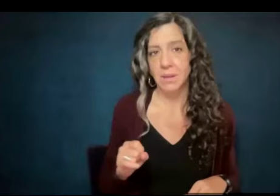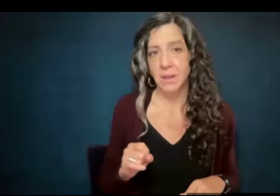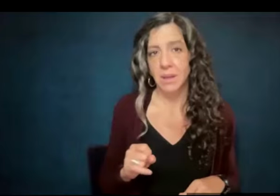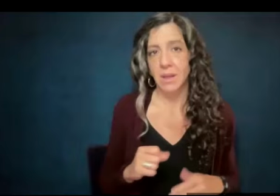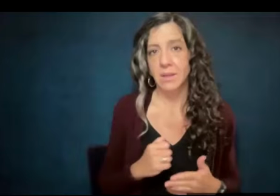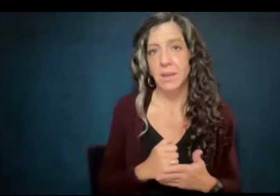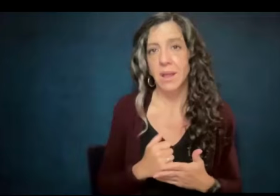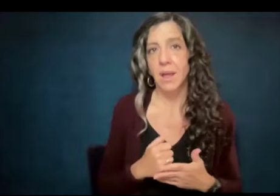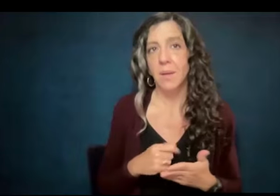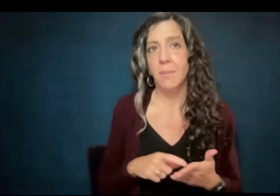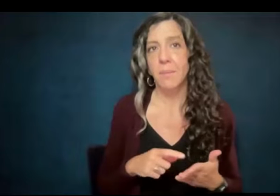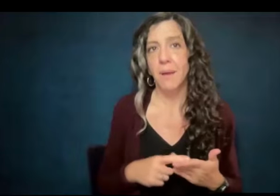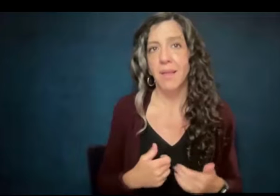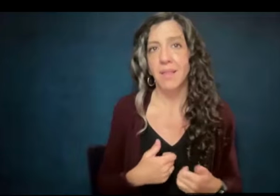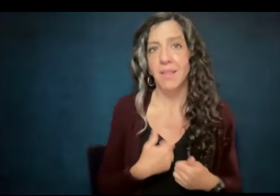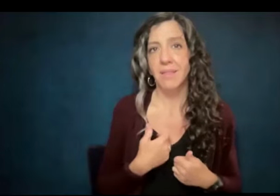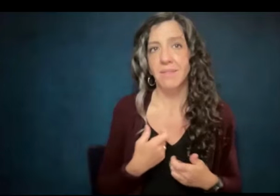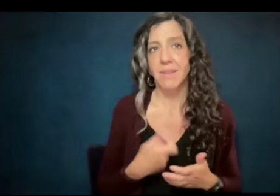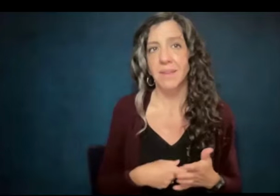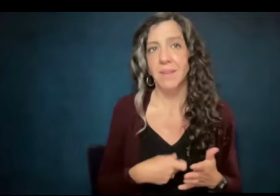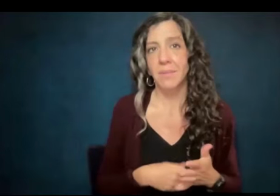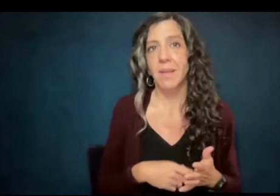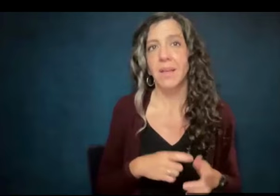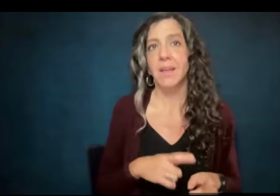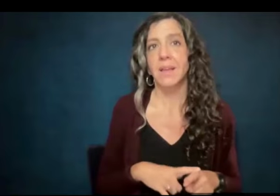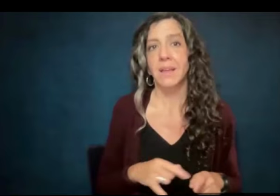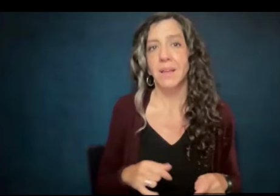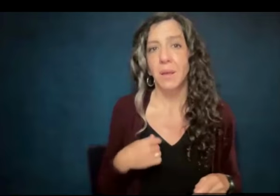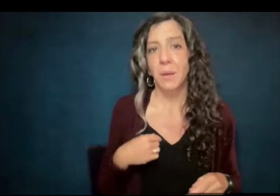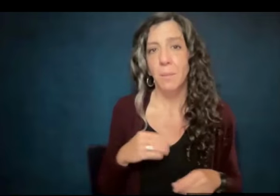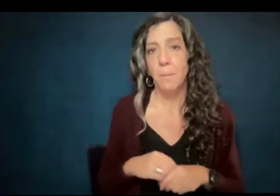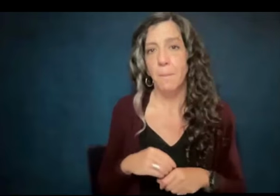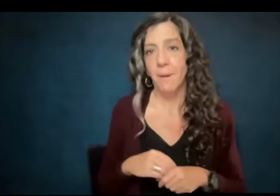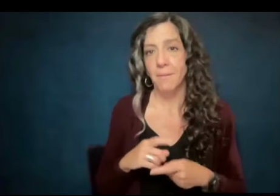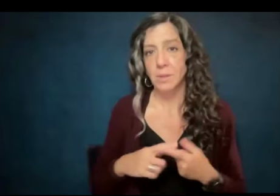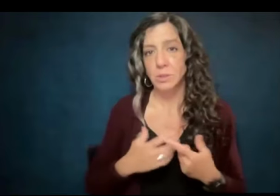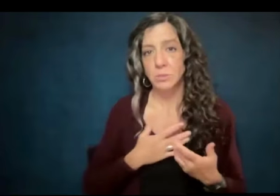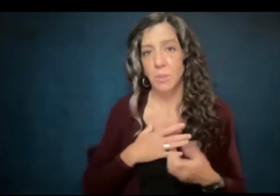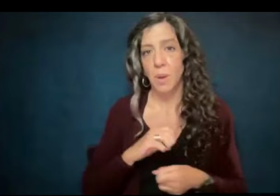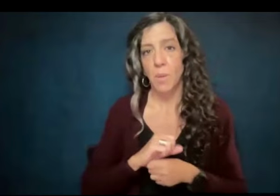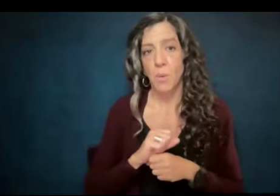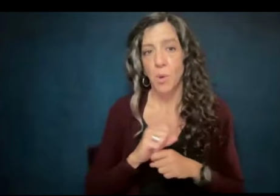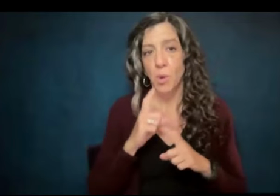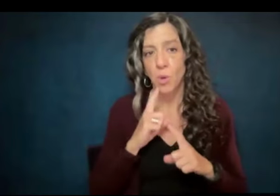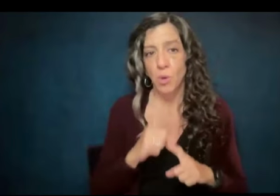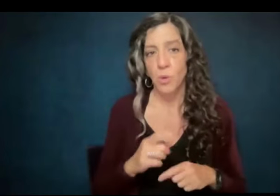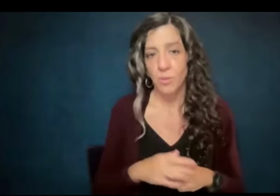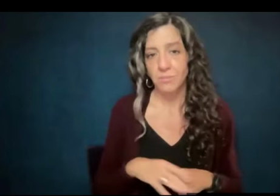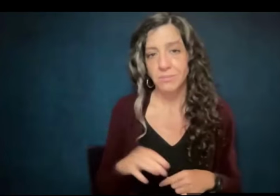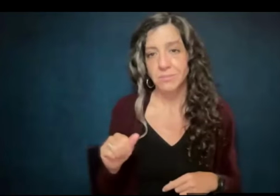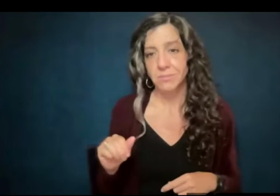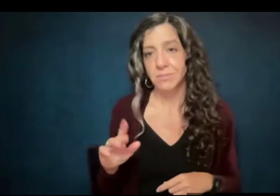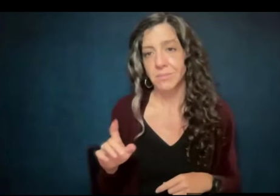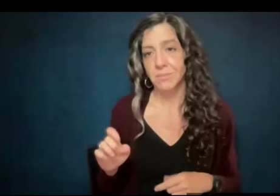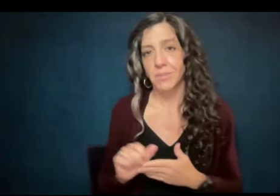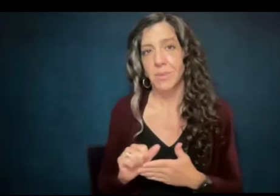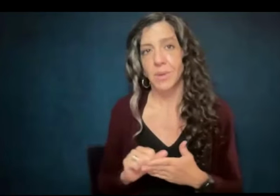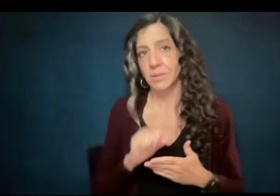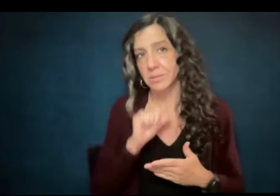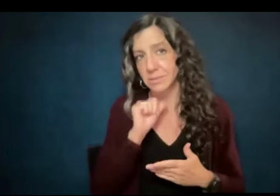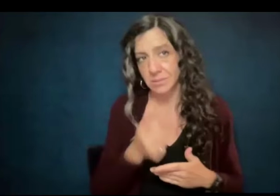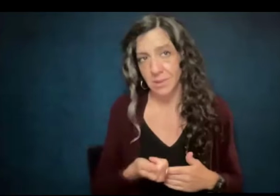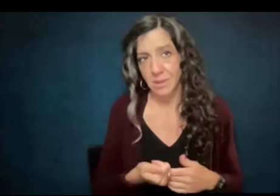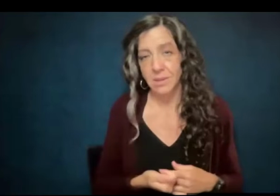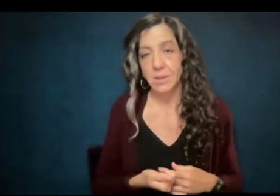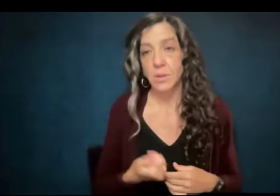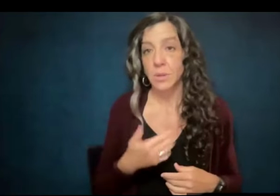living expenses while I'm saving towards my work goal. ABLE accounts don't do that. If I put my own income